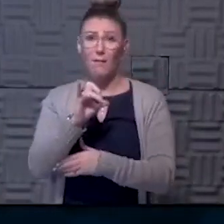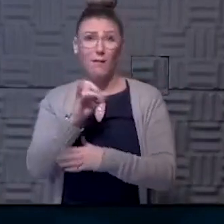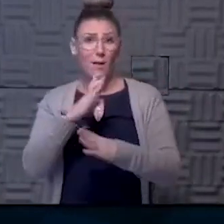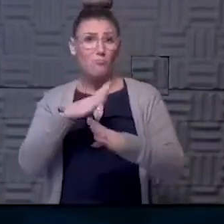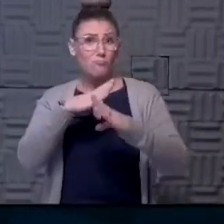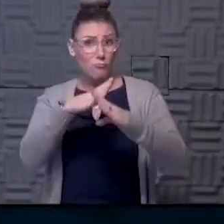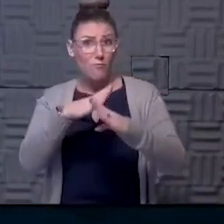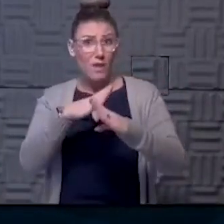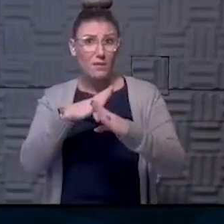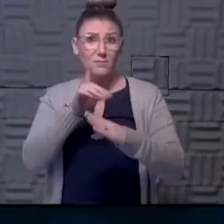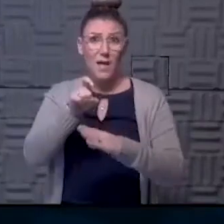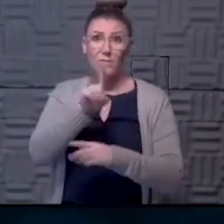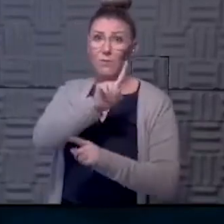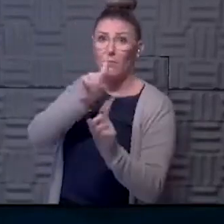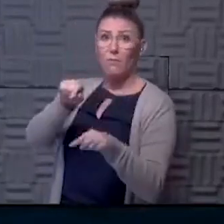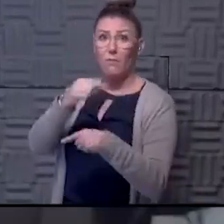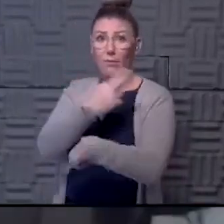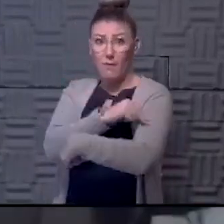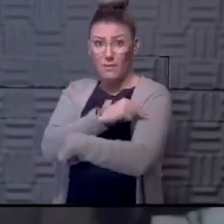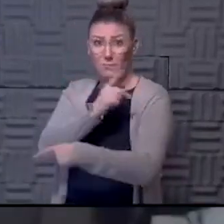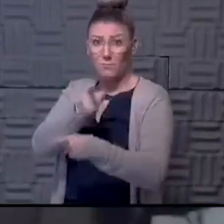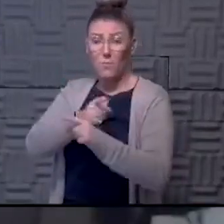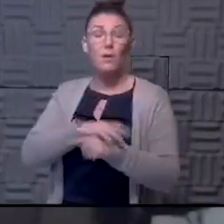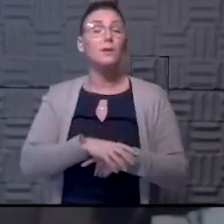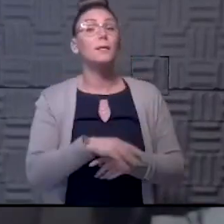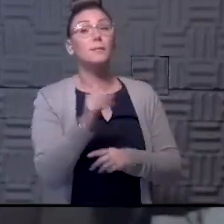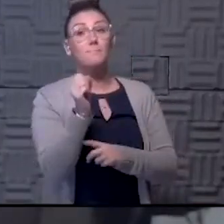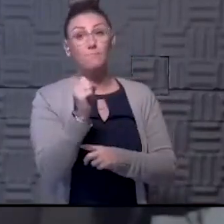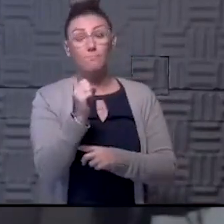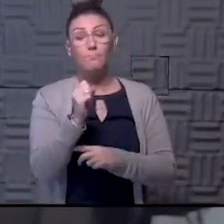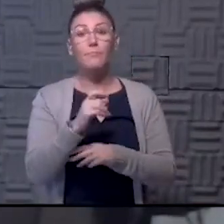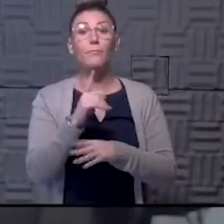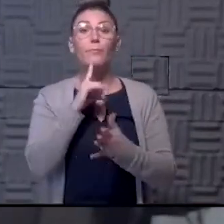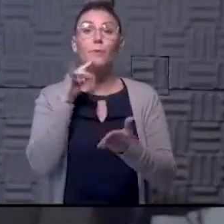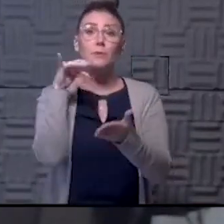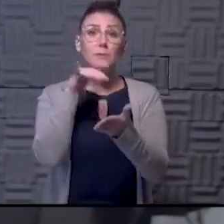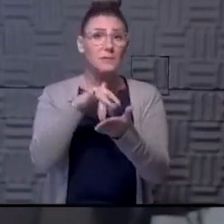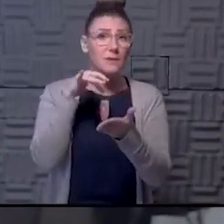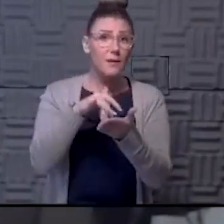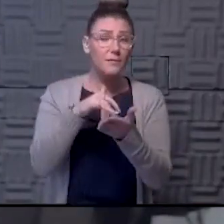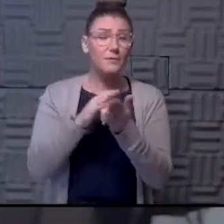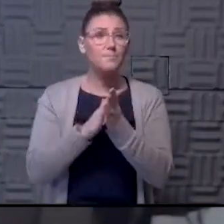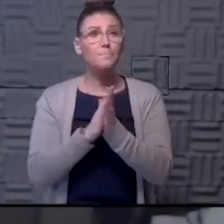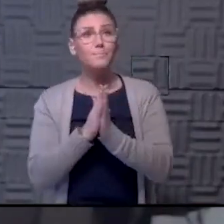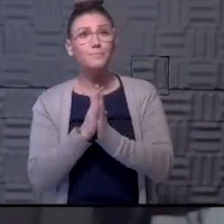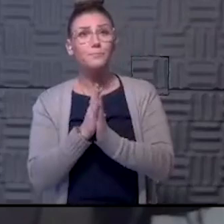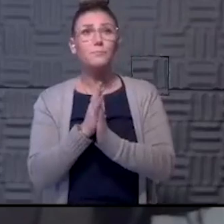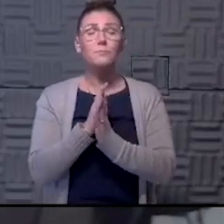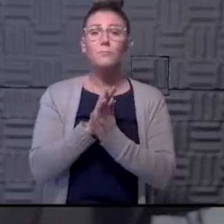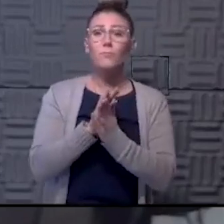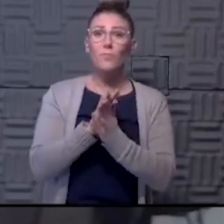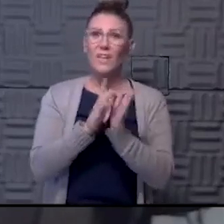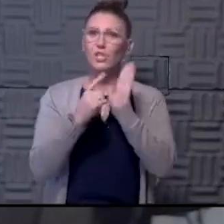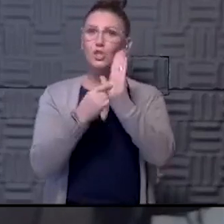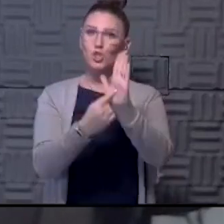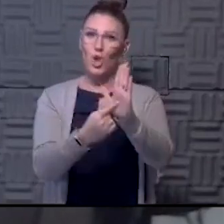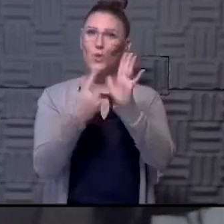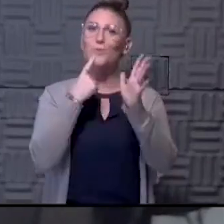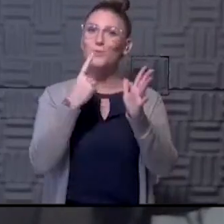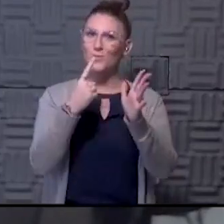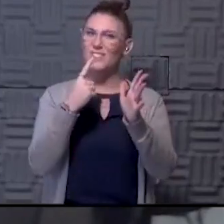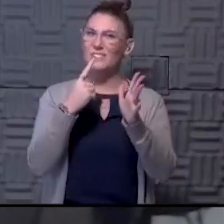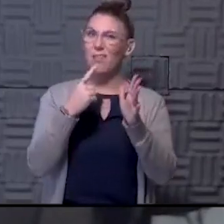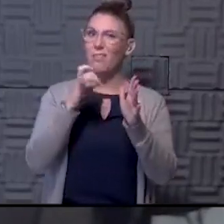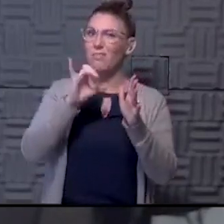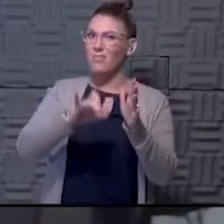hospitalizations. Yeah, the studies show a trend towards that, I guess would be maybe the